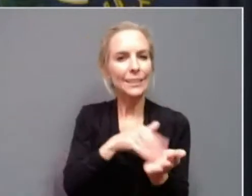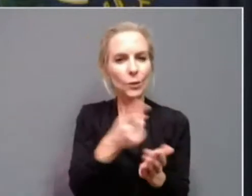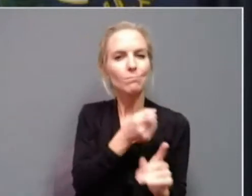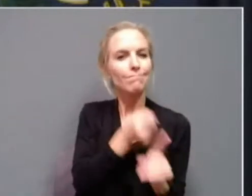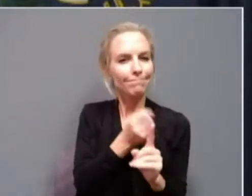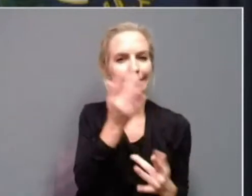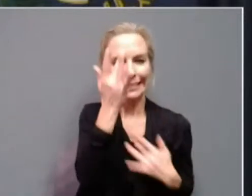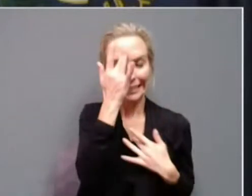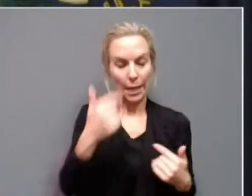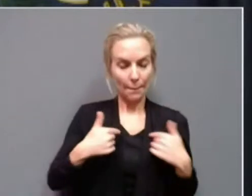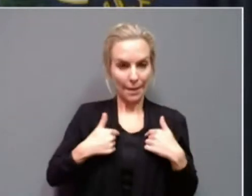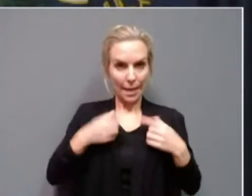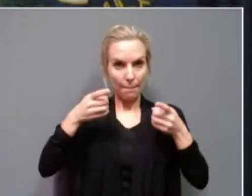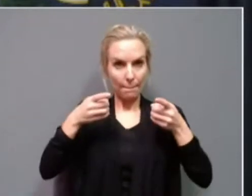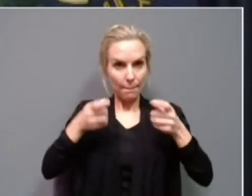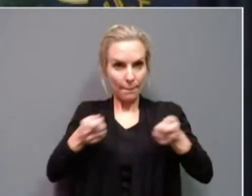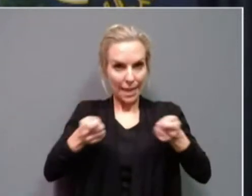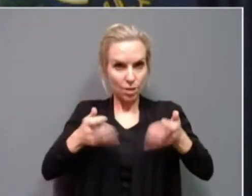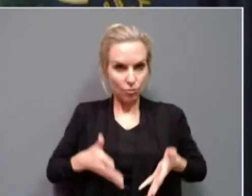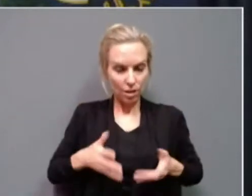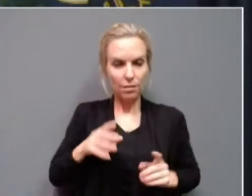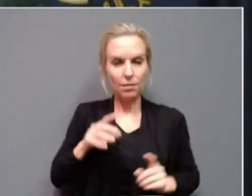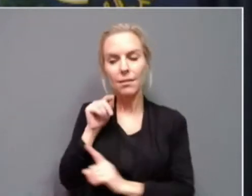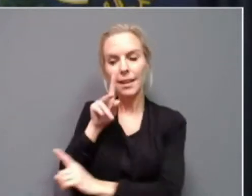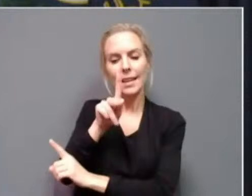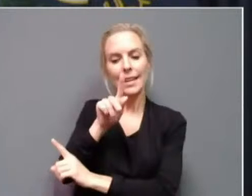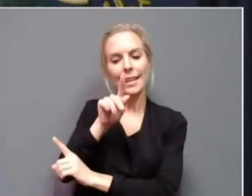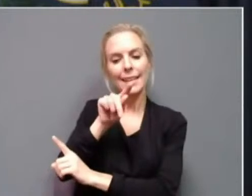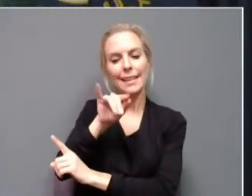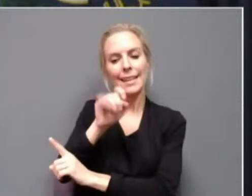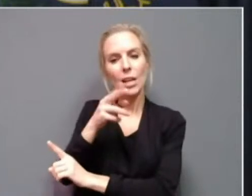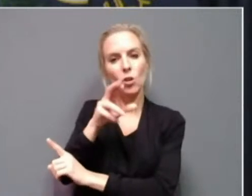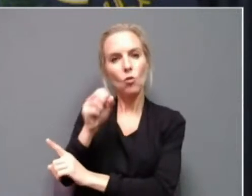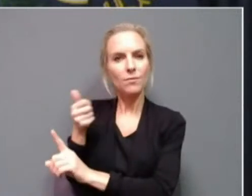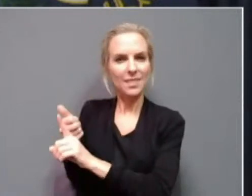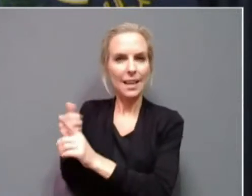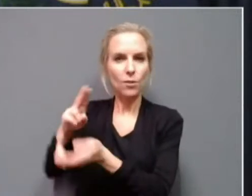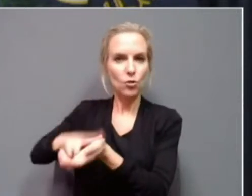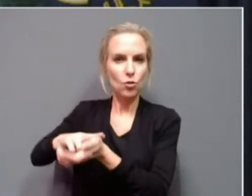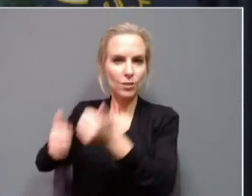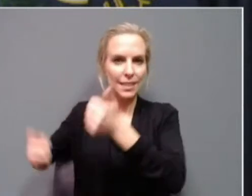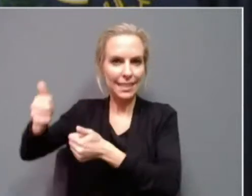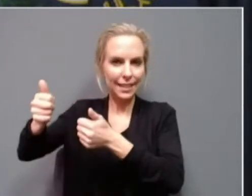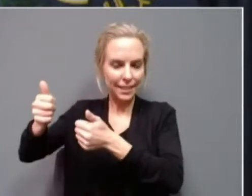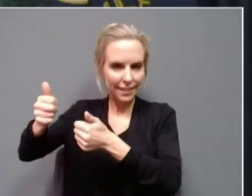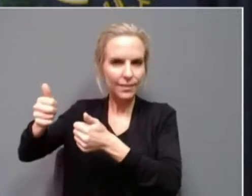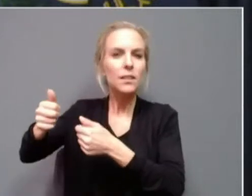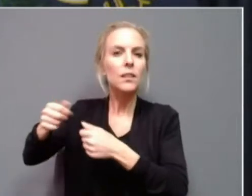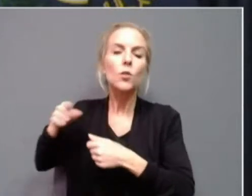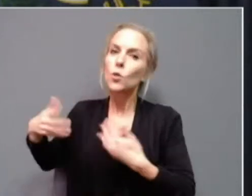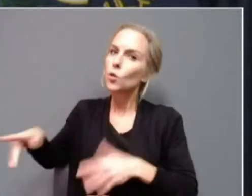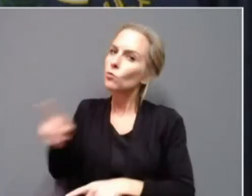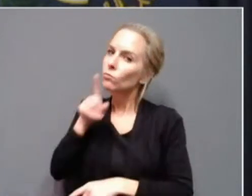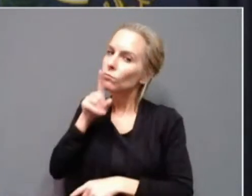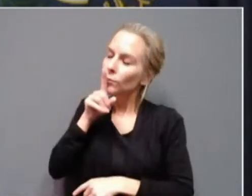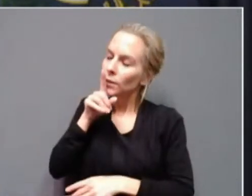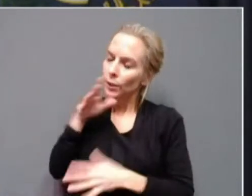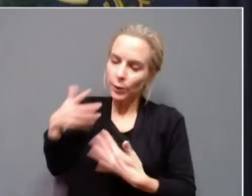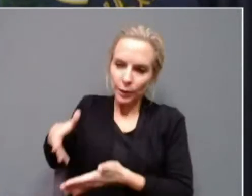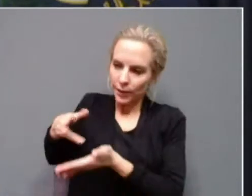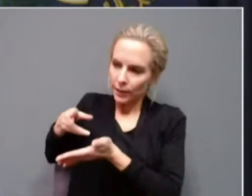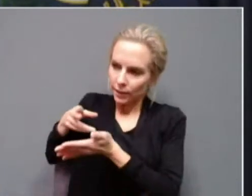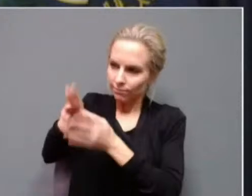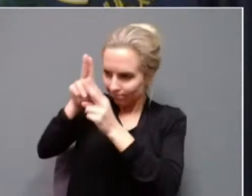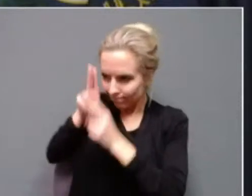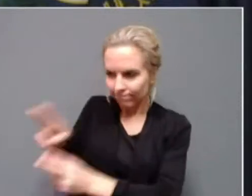administrator, but Katie Gross, our nurse executive, she's the true hero. And I want to let